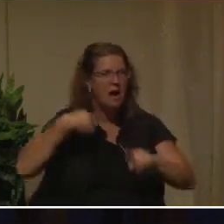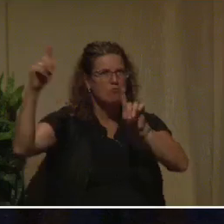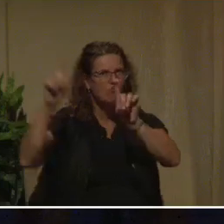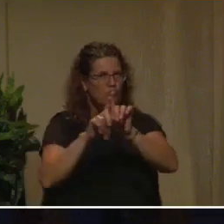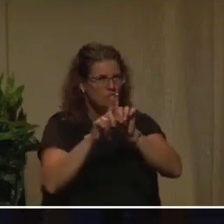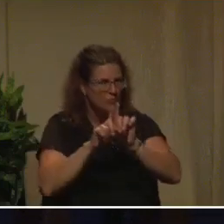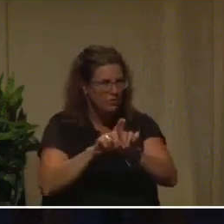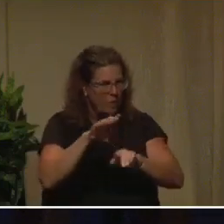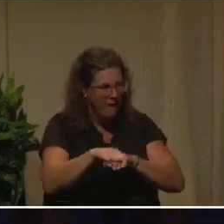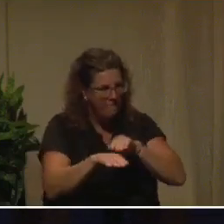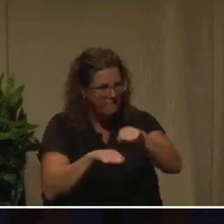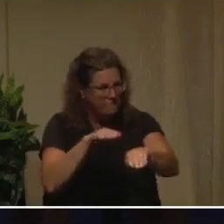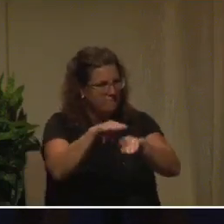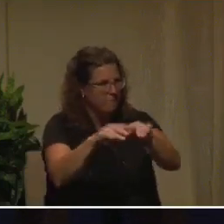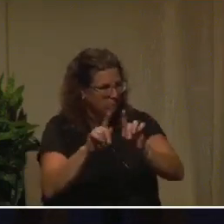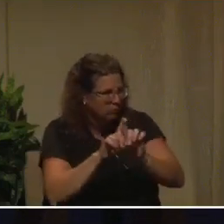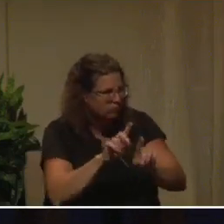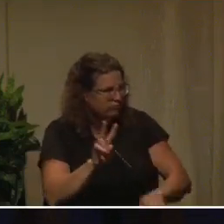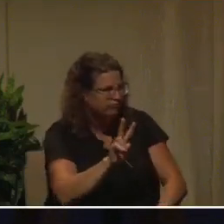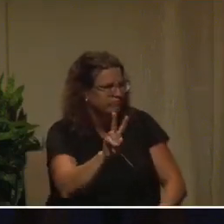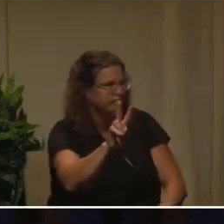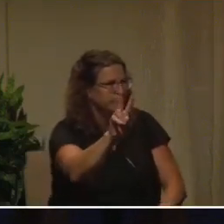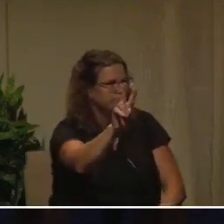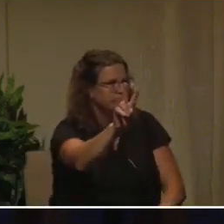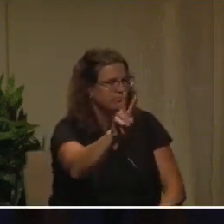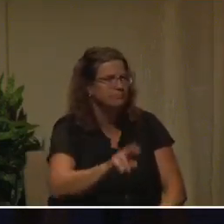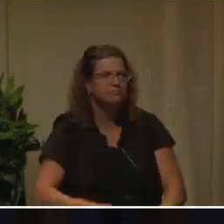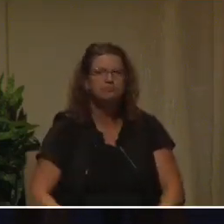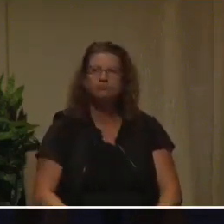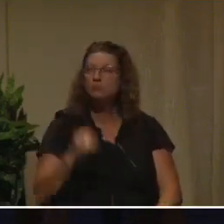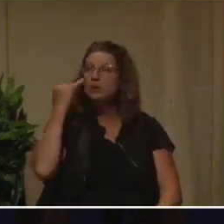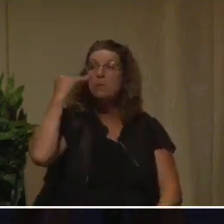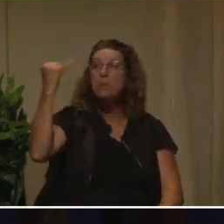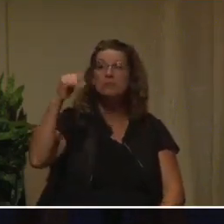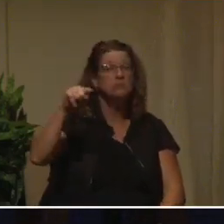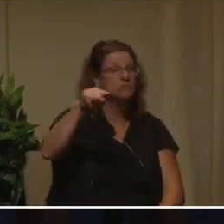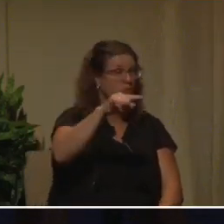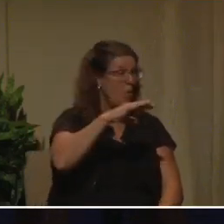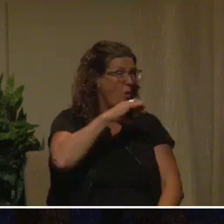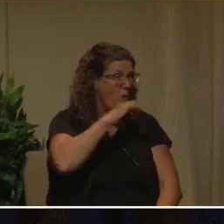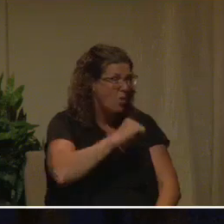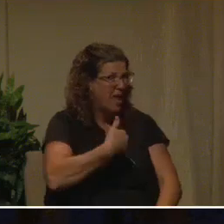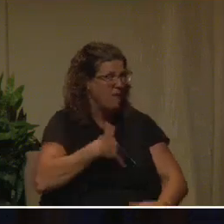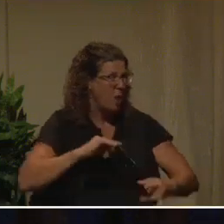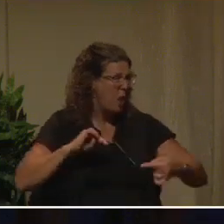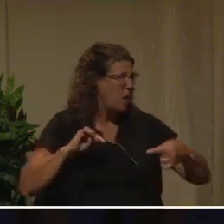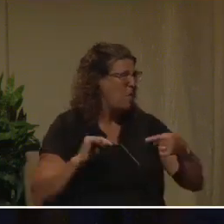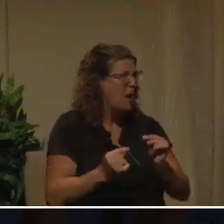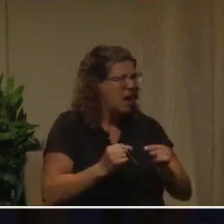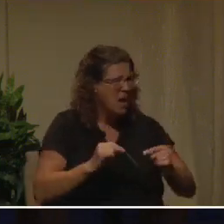And if you're older and you're suffering with pain, maybe chronic pain, like,